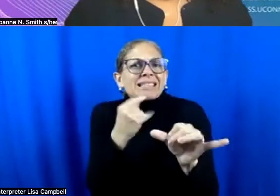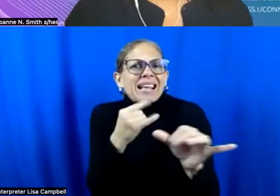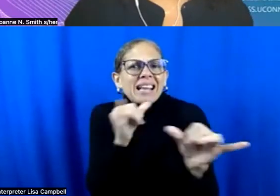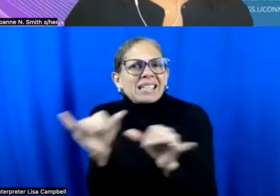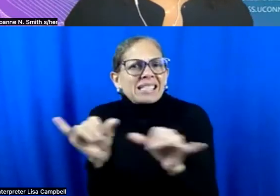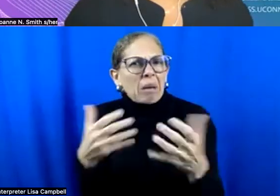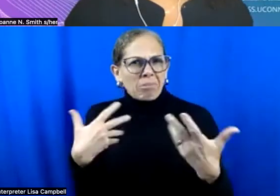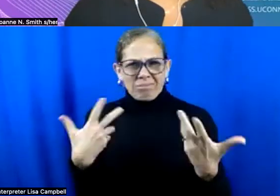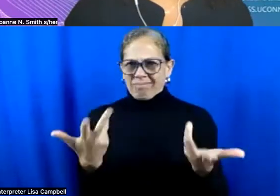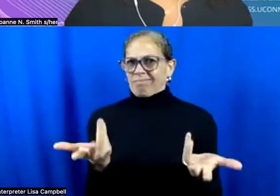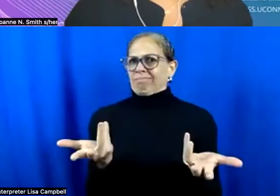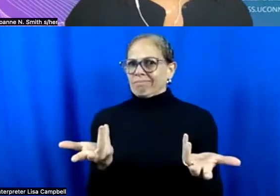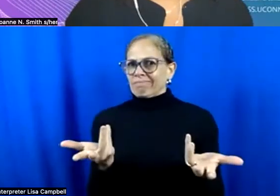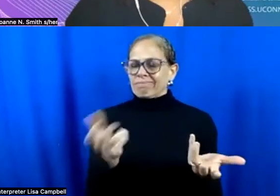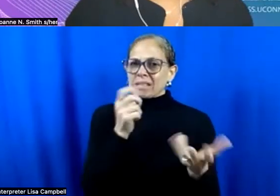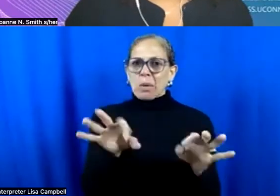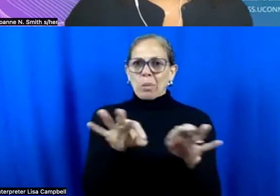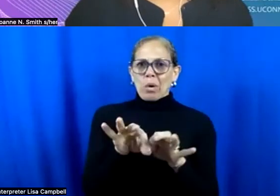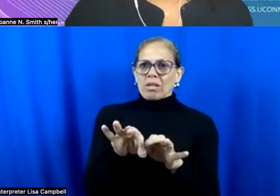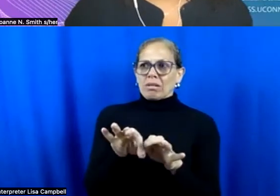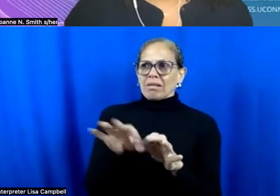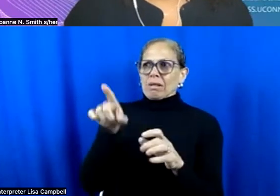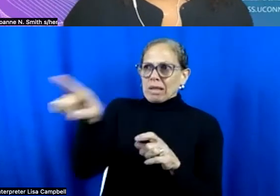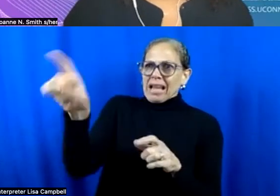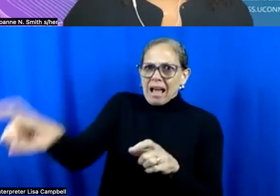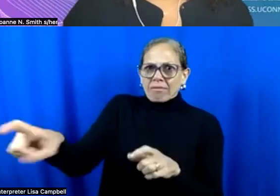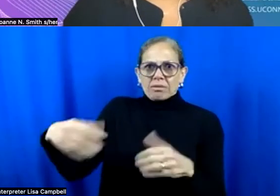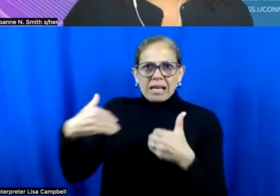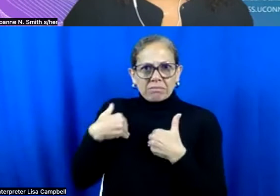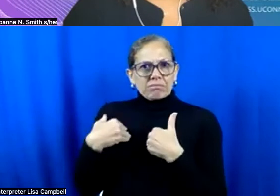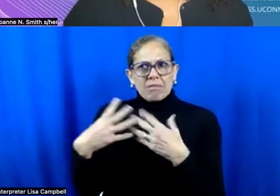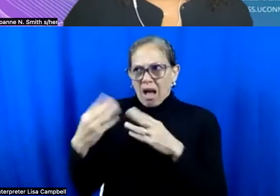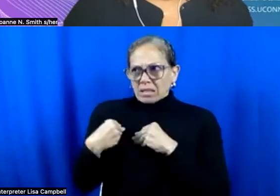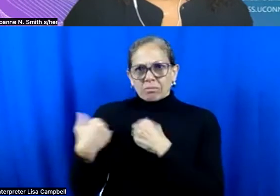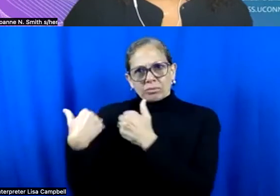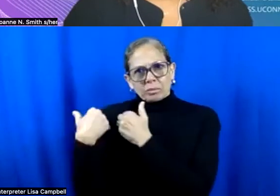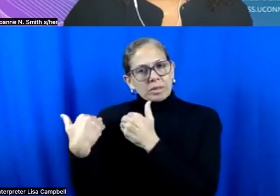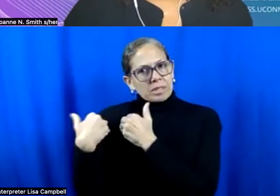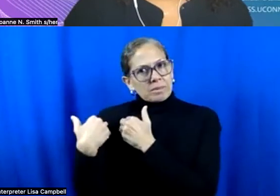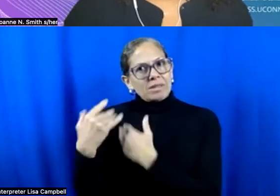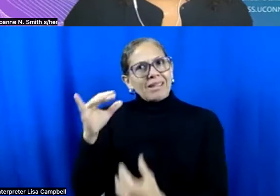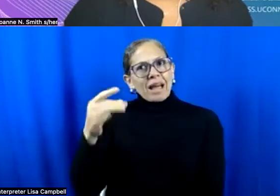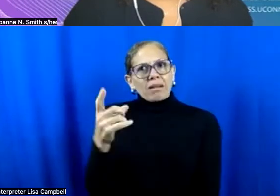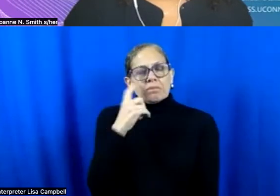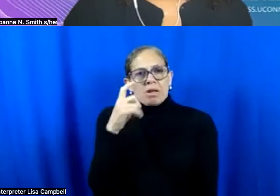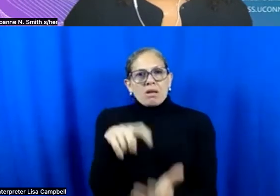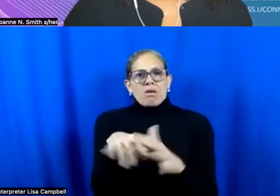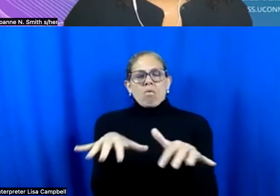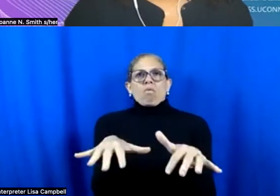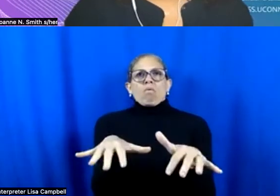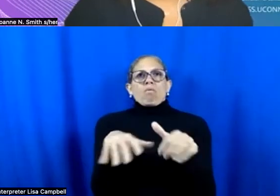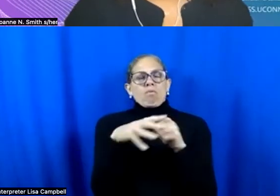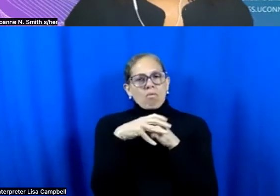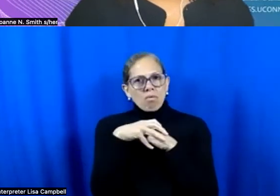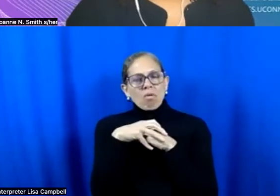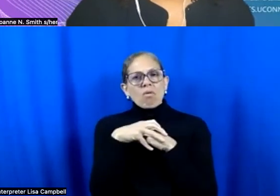worth holding people accountable for. And so for me, that was, I think,